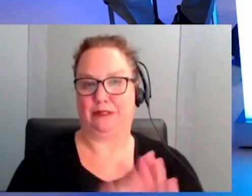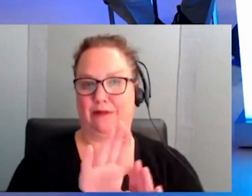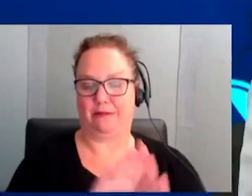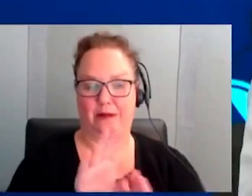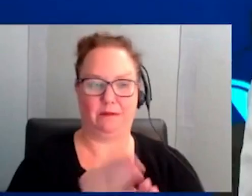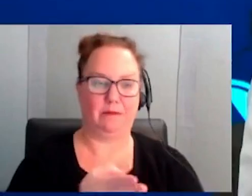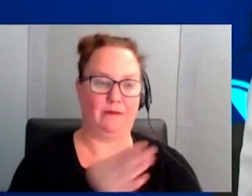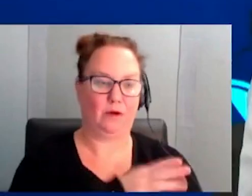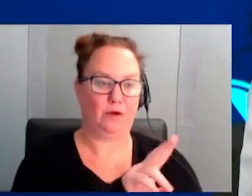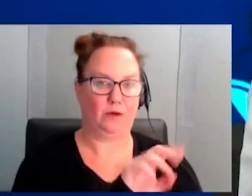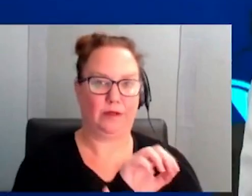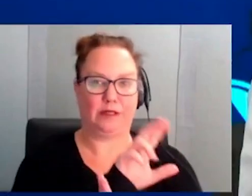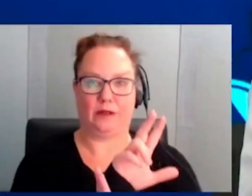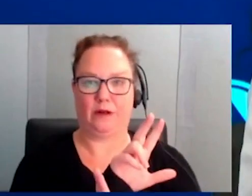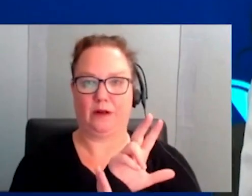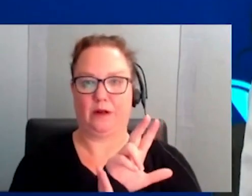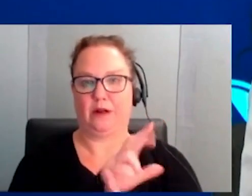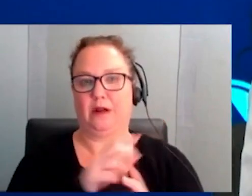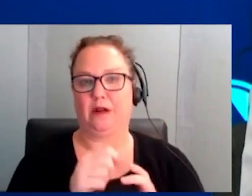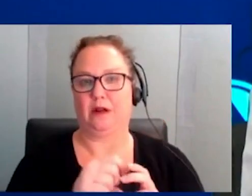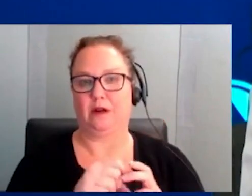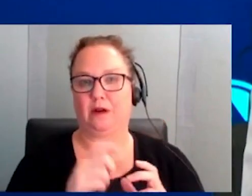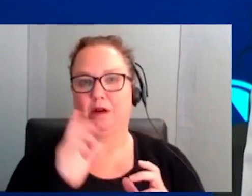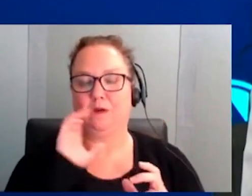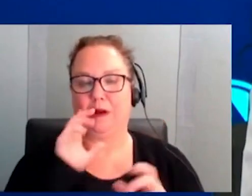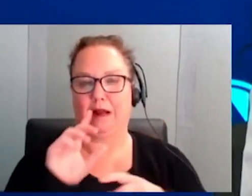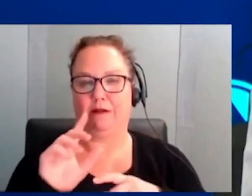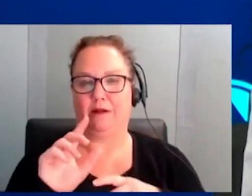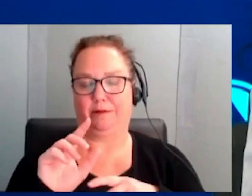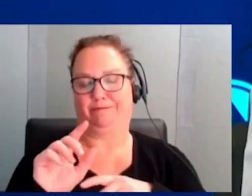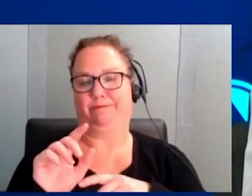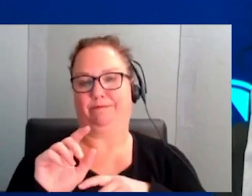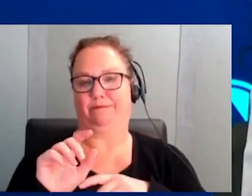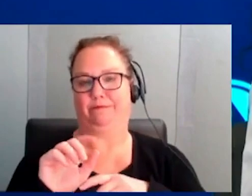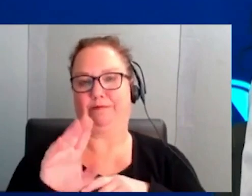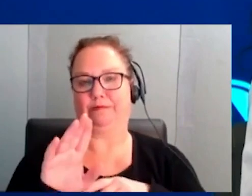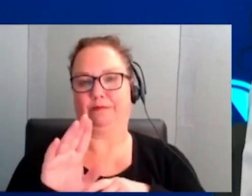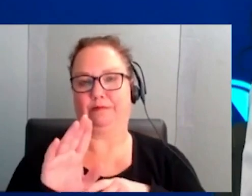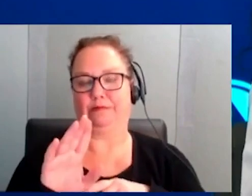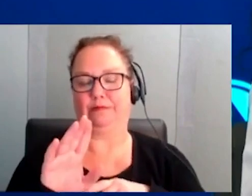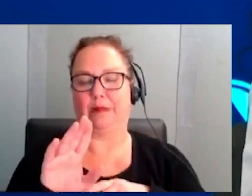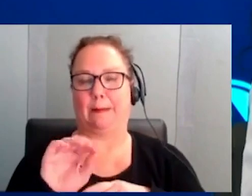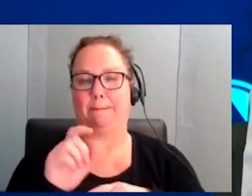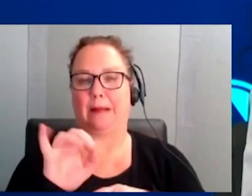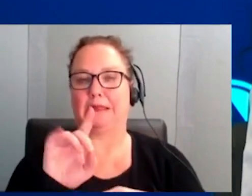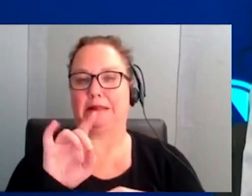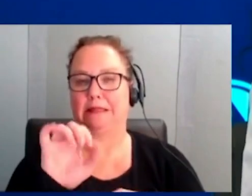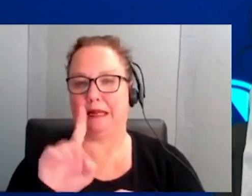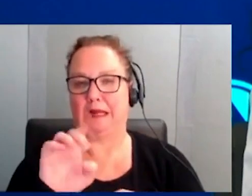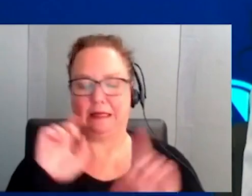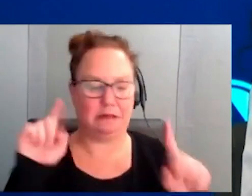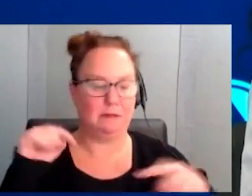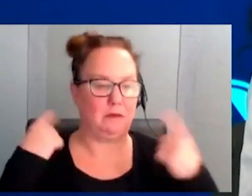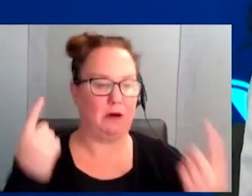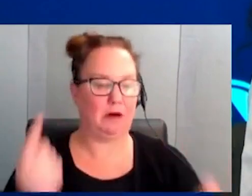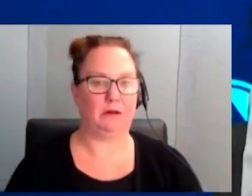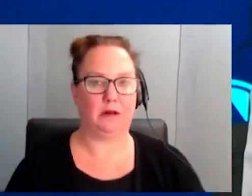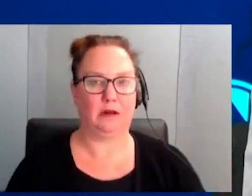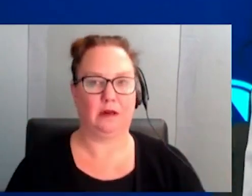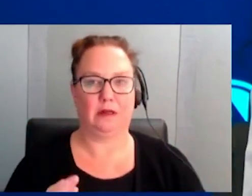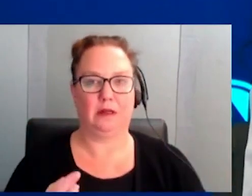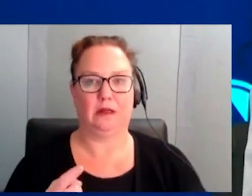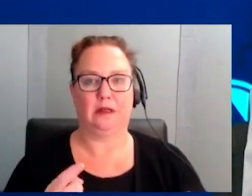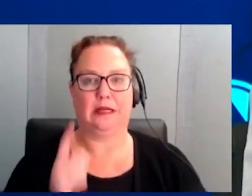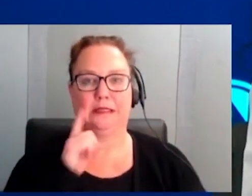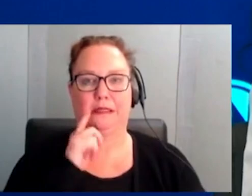2003, we had just the buprenorphine, the trade name of which is Suboxone, and it has been around there but it is a sublingual